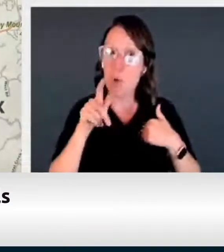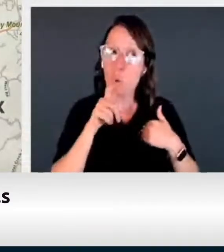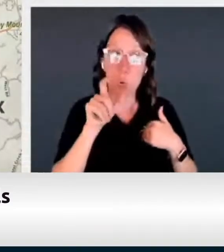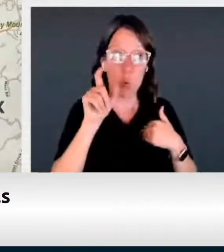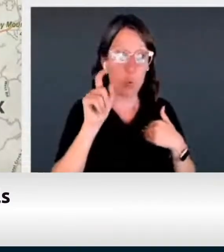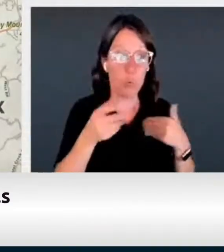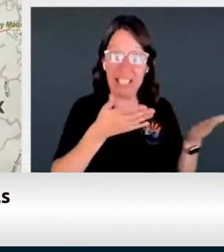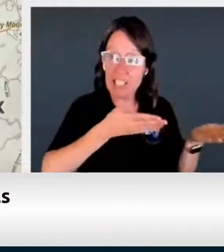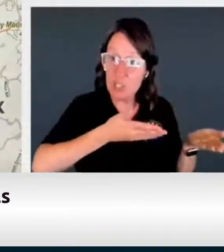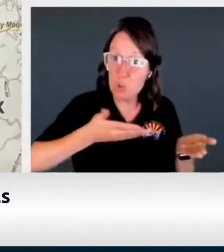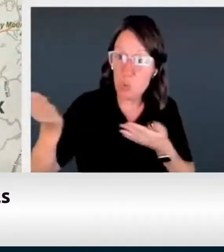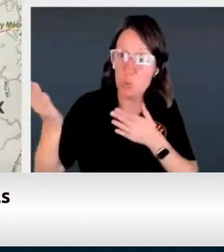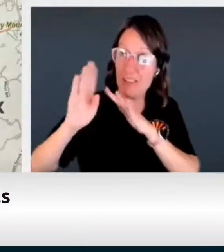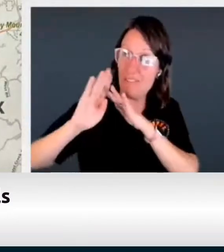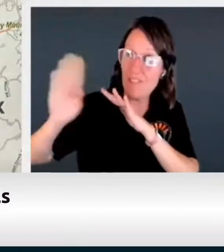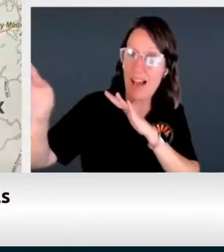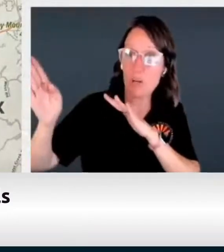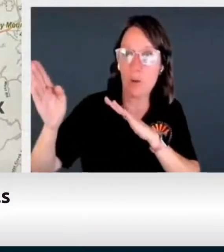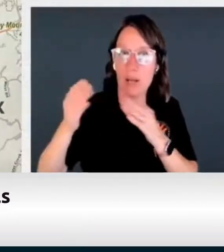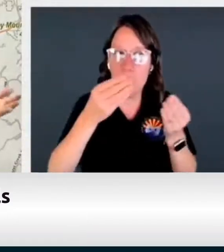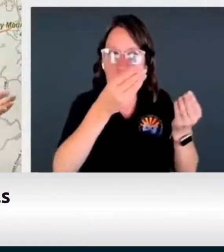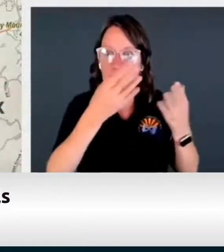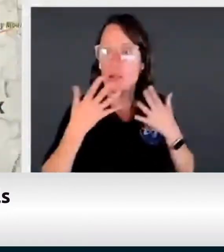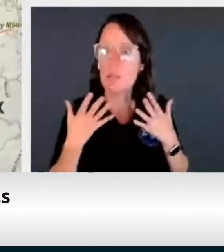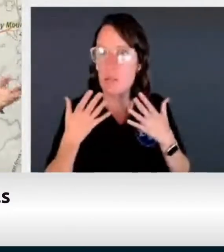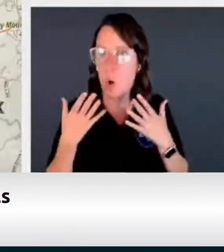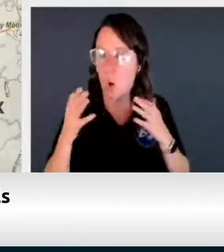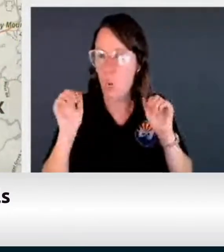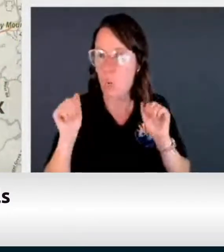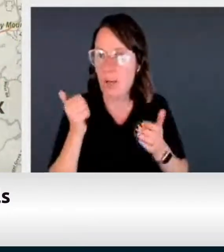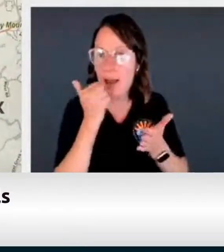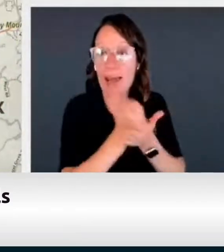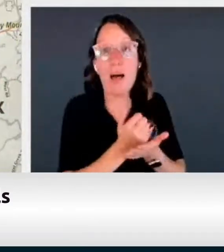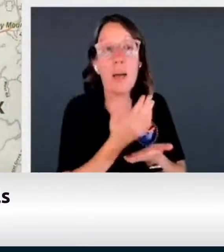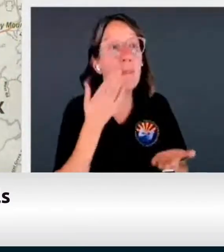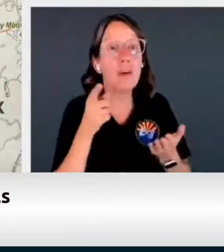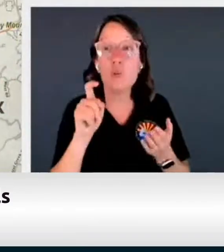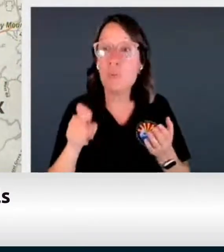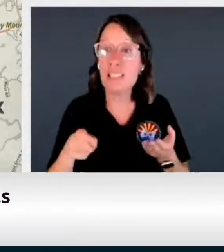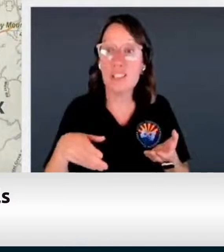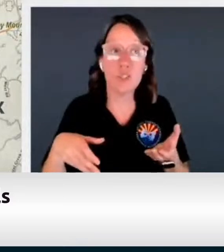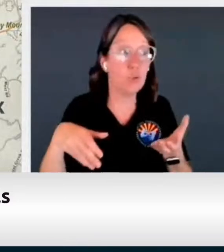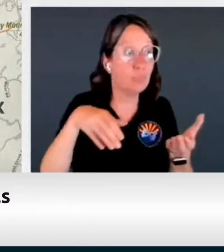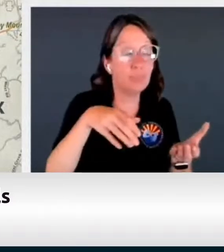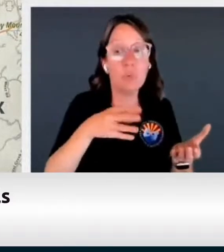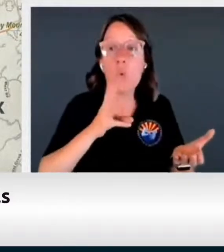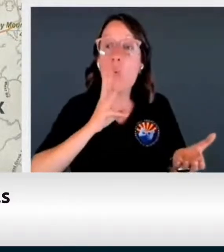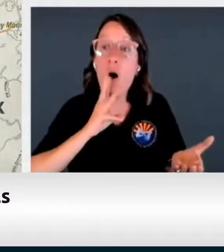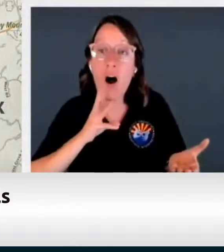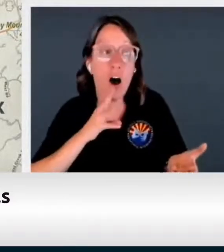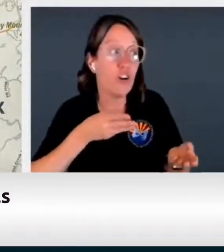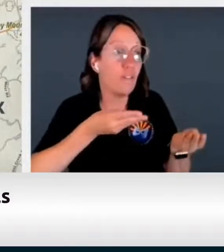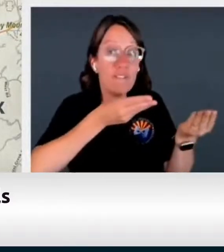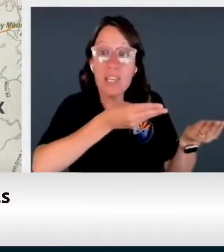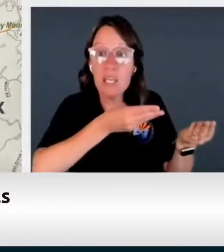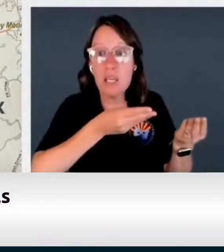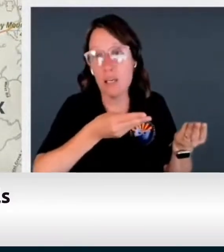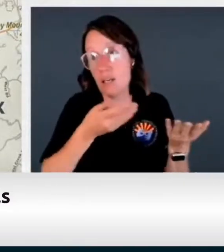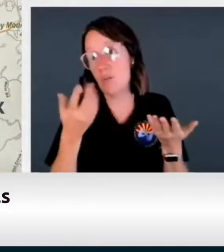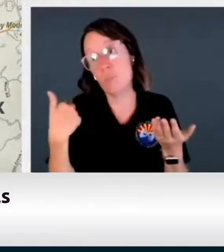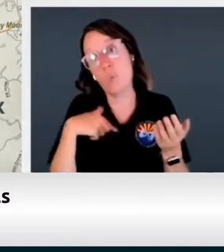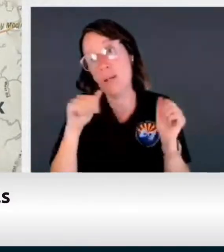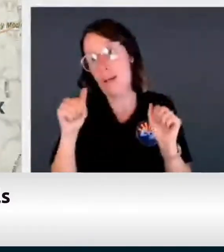make arrangements to help you. If you need to get in to water, feed, whatever, we will do that as well. We'll help you out the best we can.